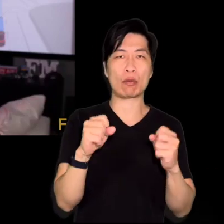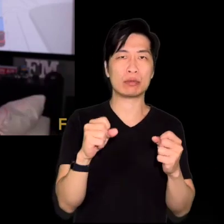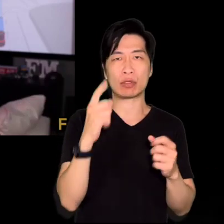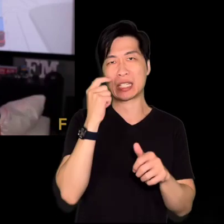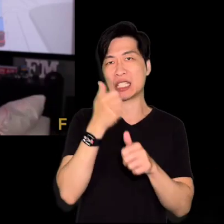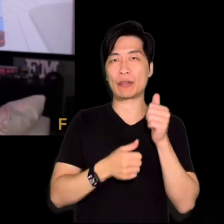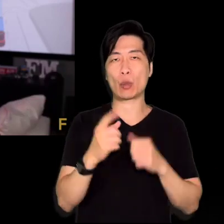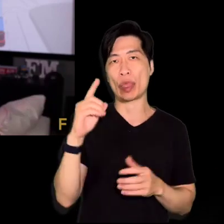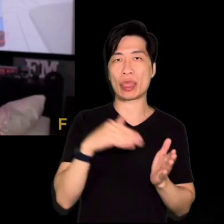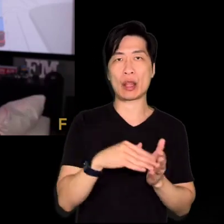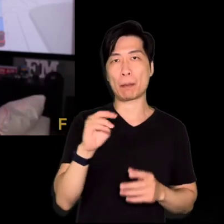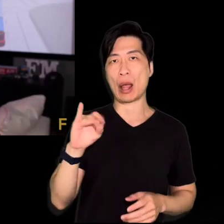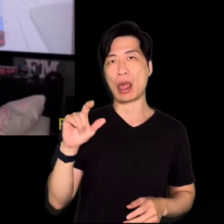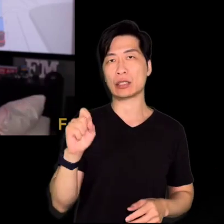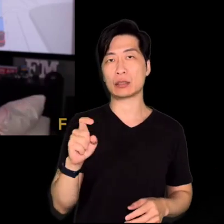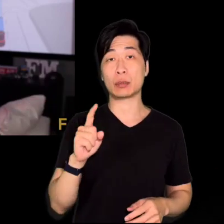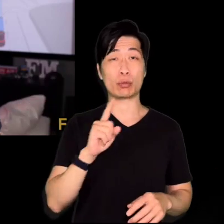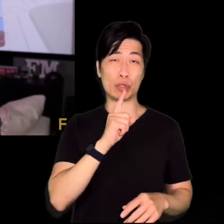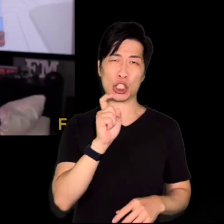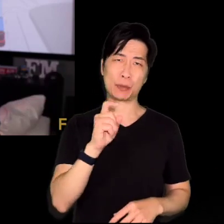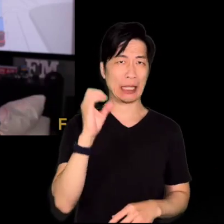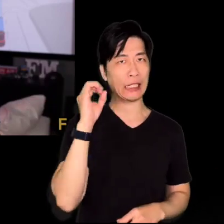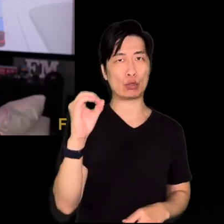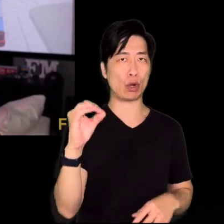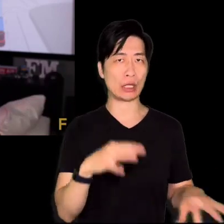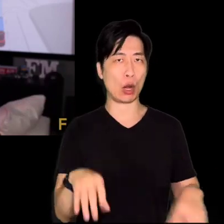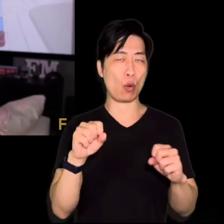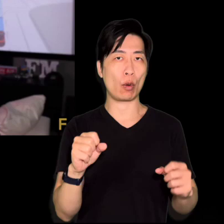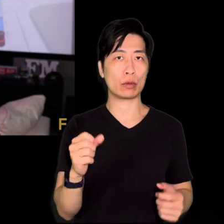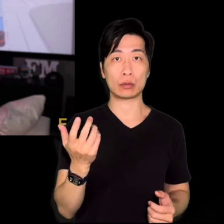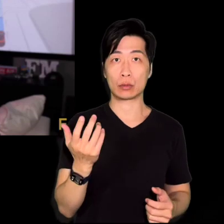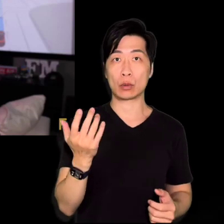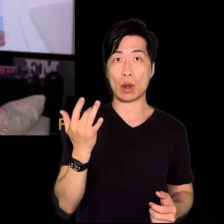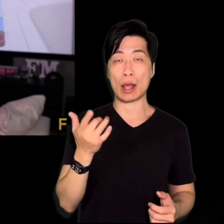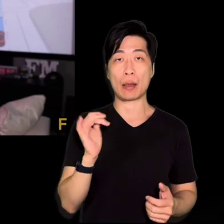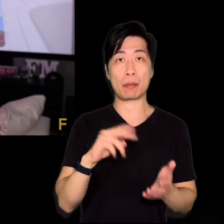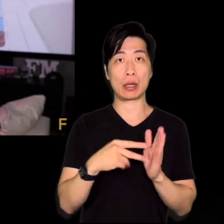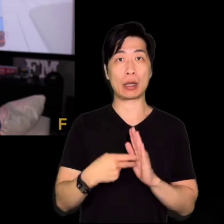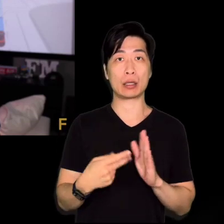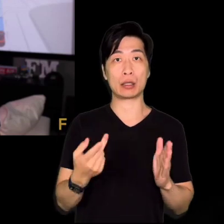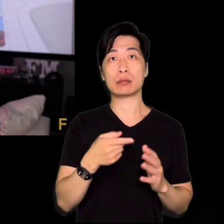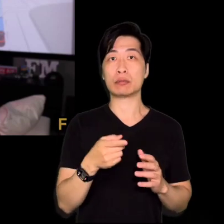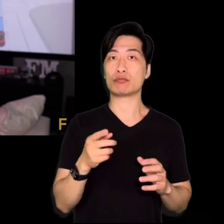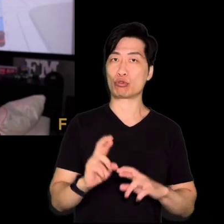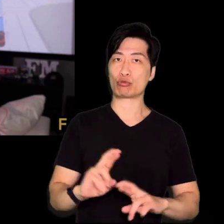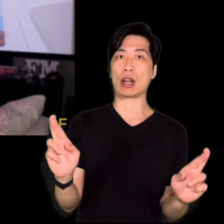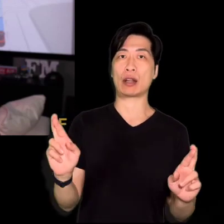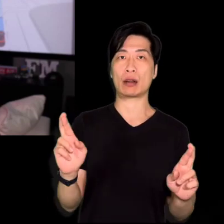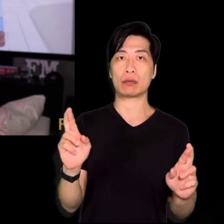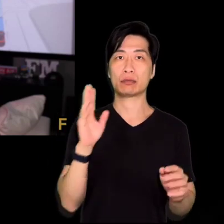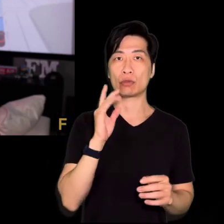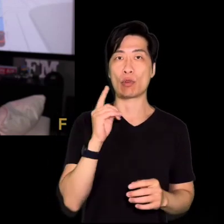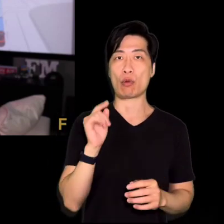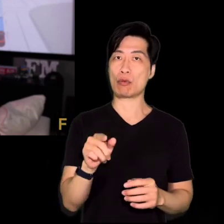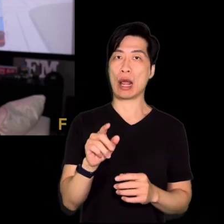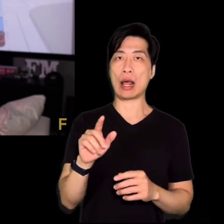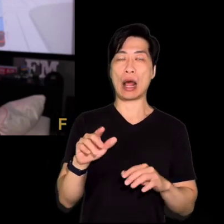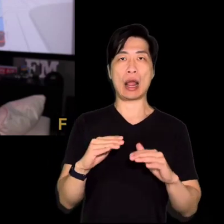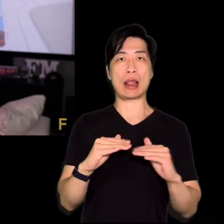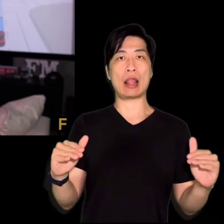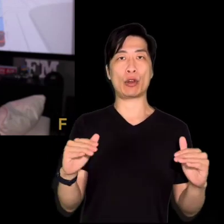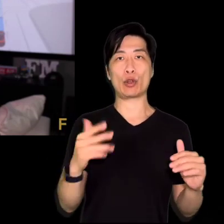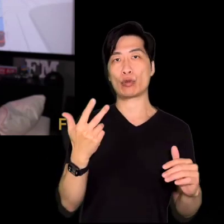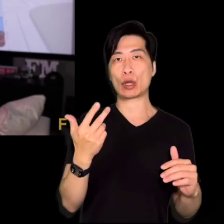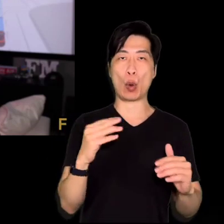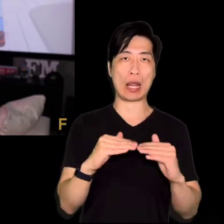every 1,000 miles. But that should go to like 0, right? That should go to 0, because what that implies is that now this is ready to be what would